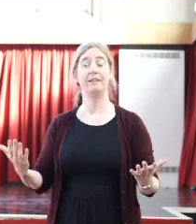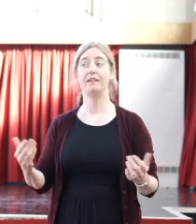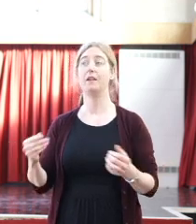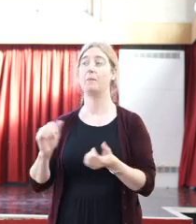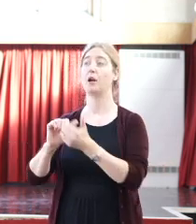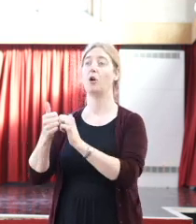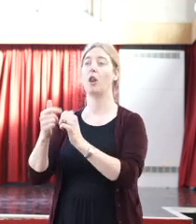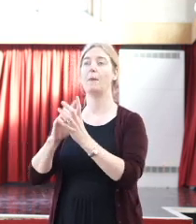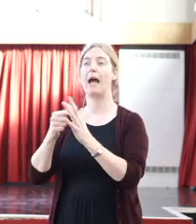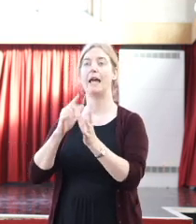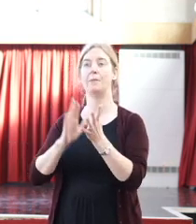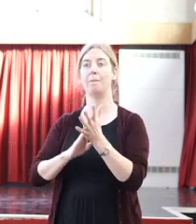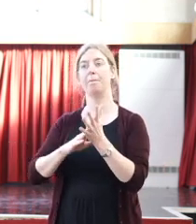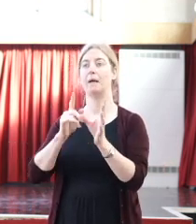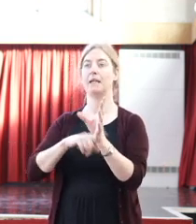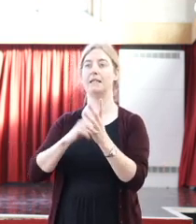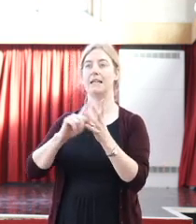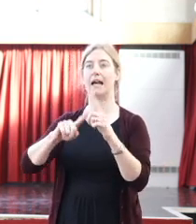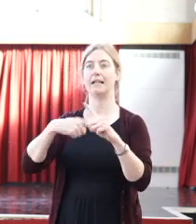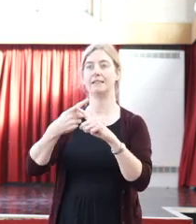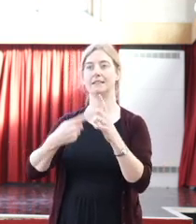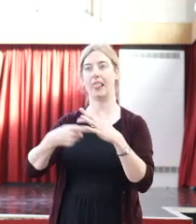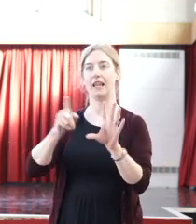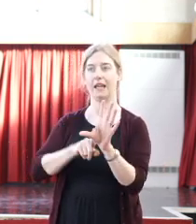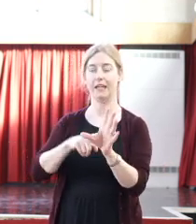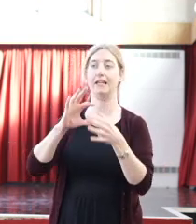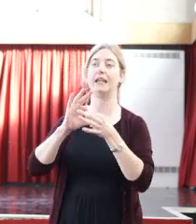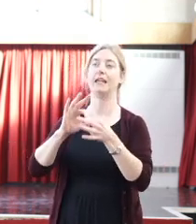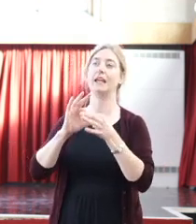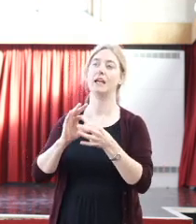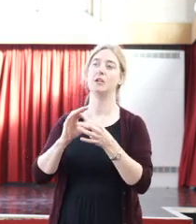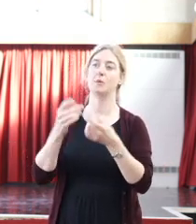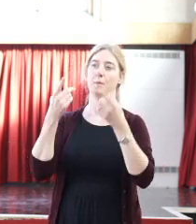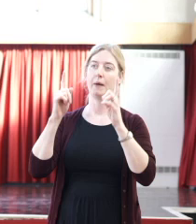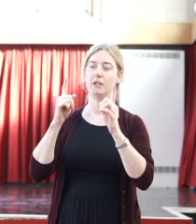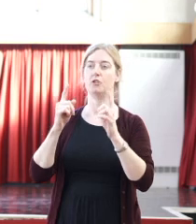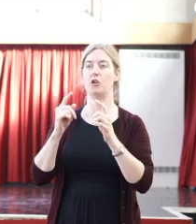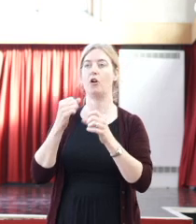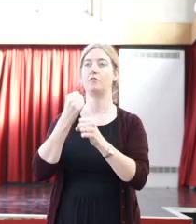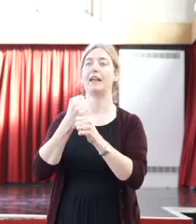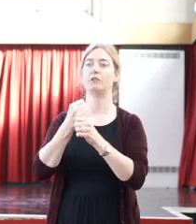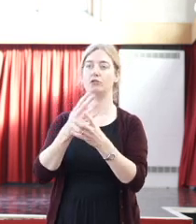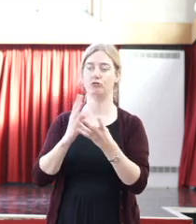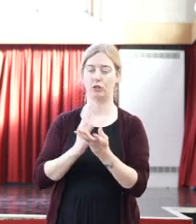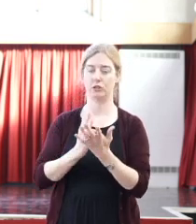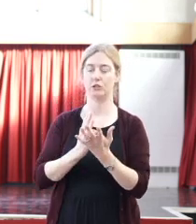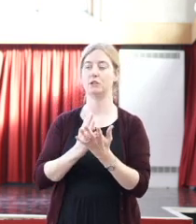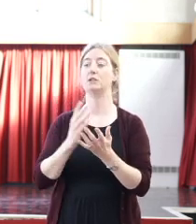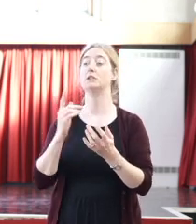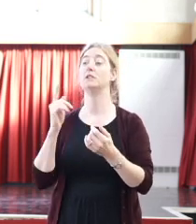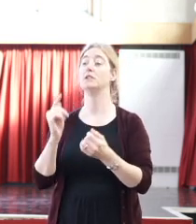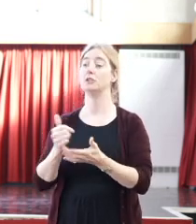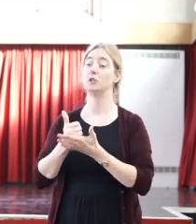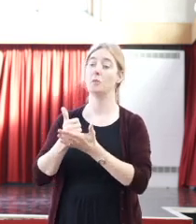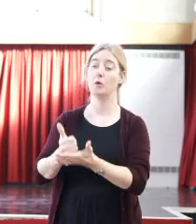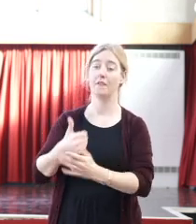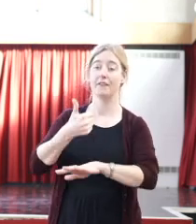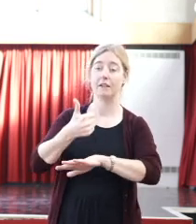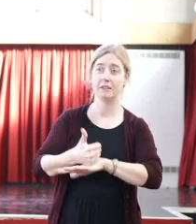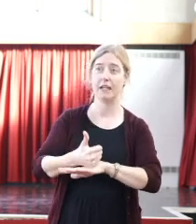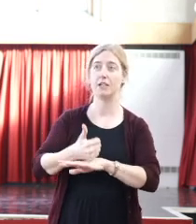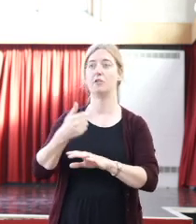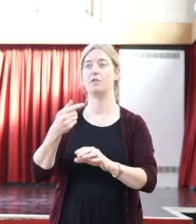Yaxley, the Inclusion and Engagement Manager at the Garage Trust, supported by Children in Need, Foundation for Youth Music, Paul